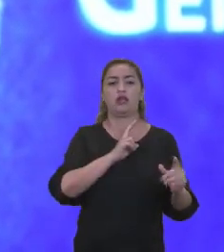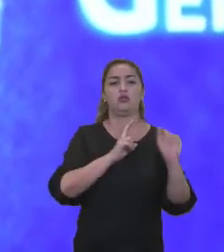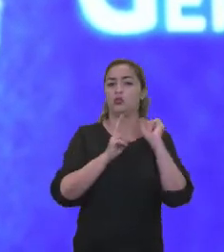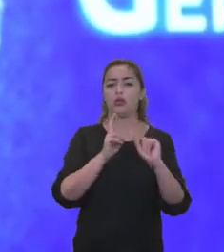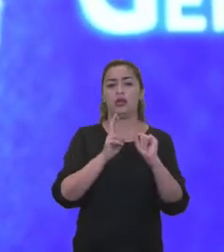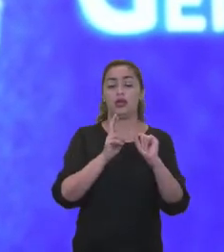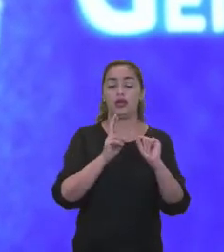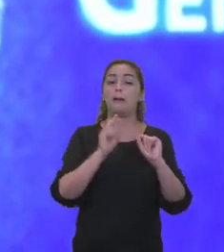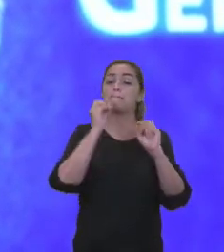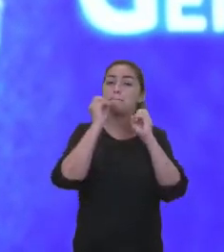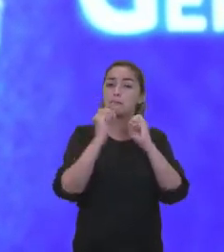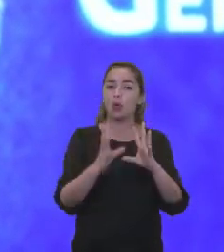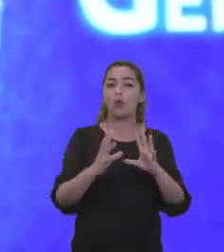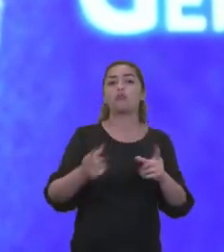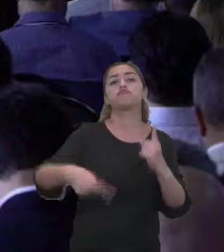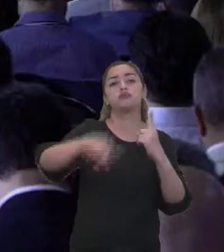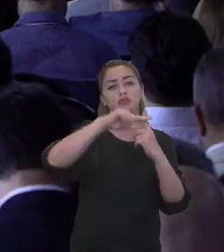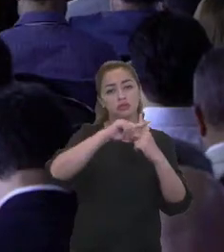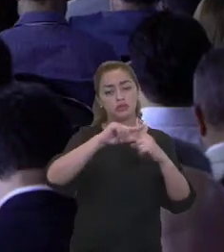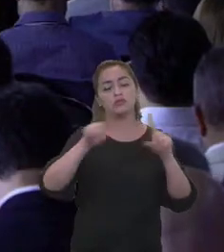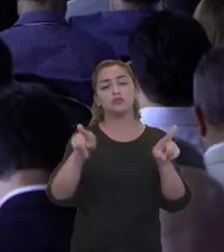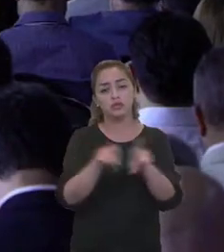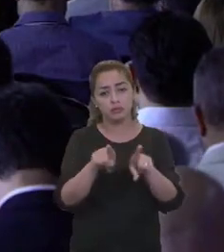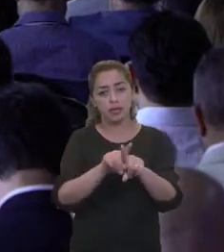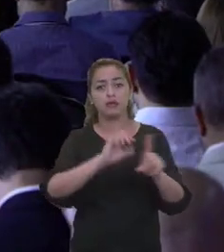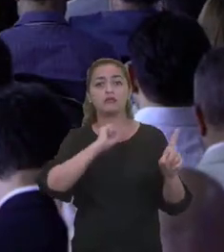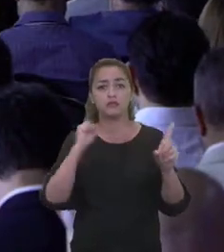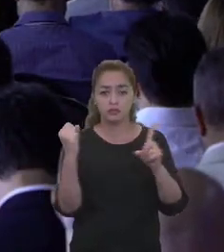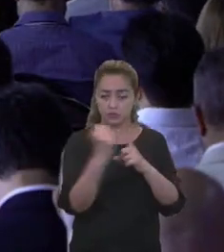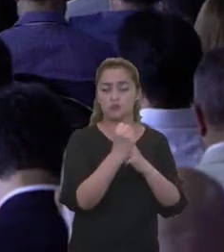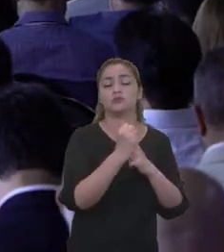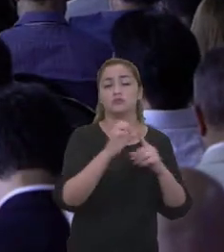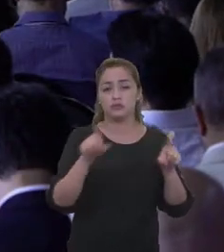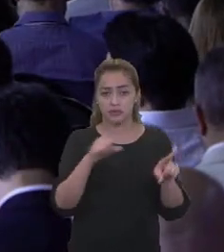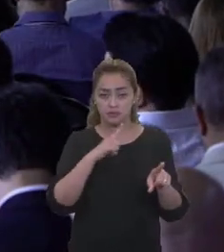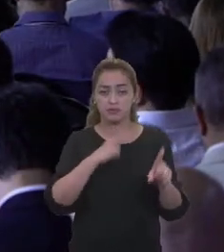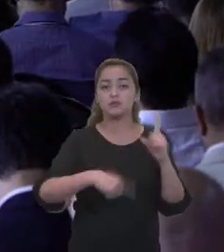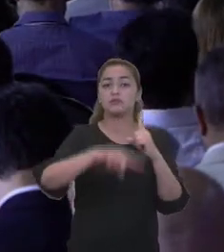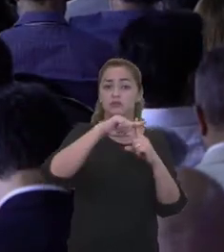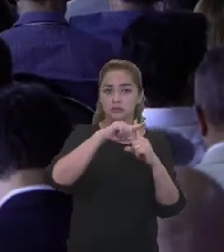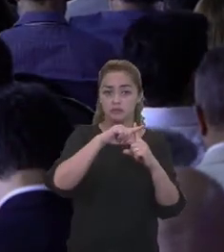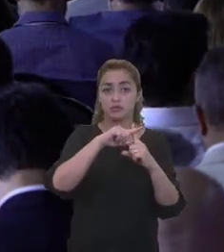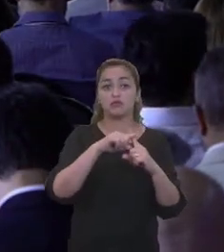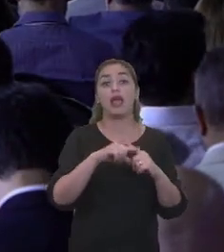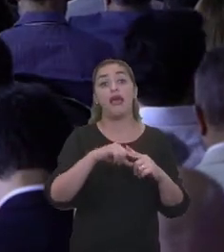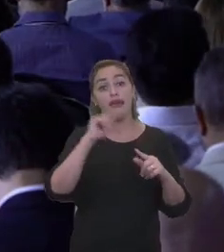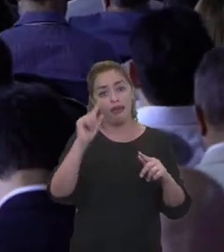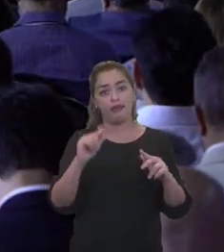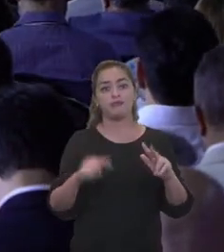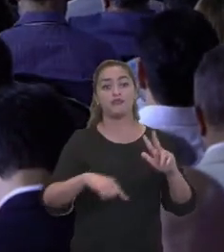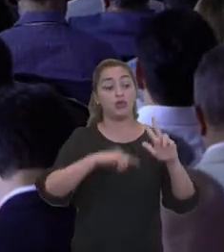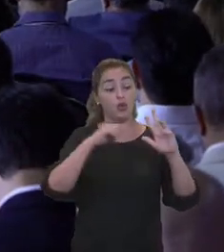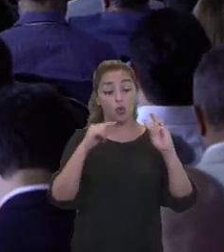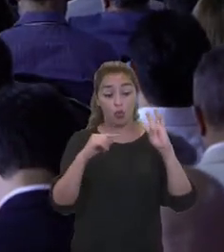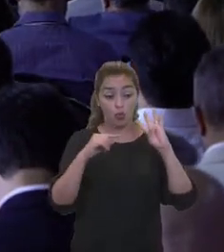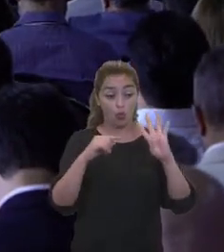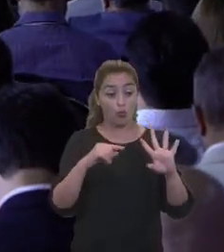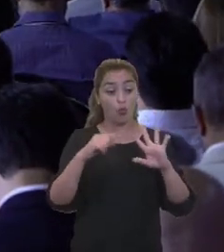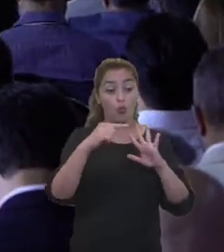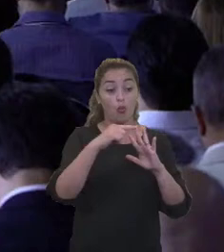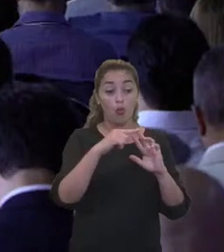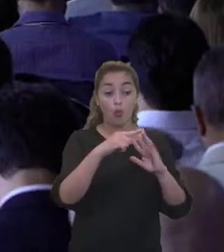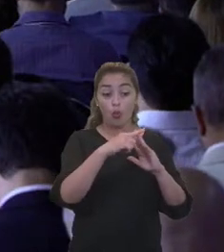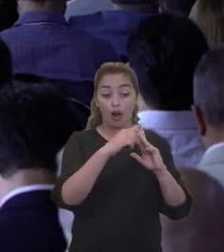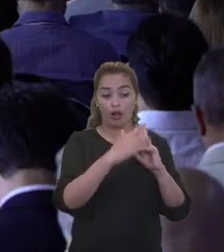X factor, with a positive impact to the society. This would be the third, the middle finger. The fourth G,